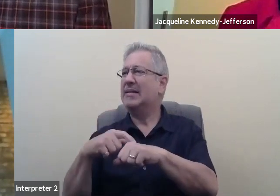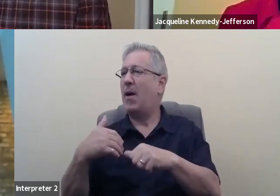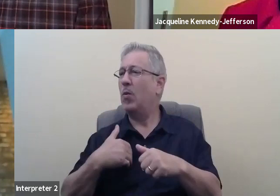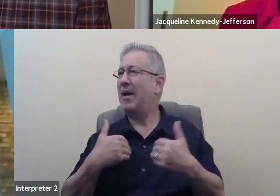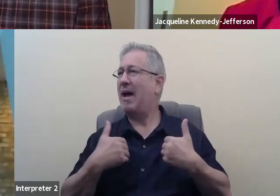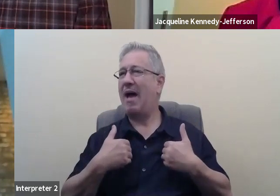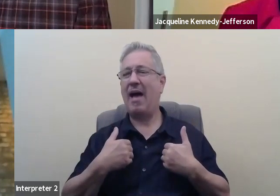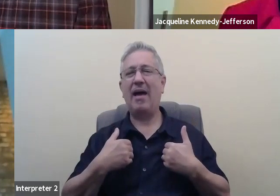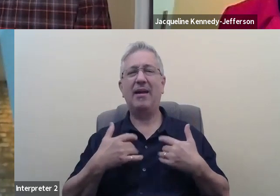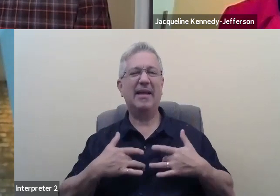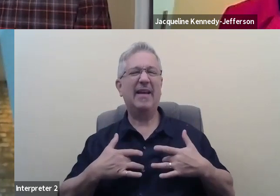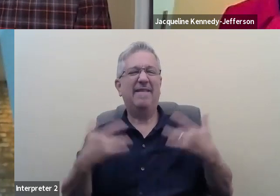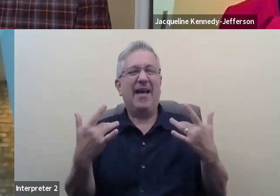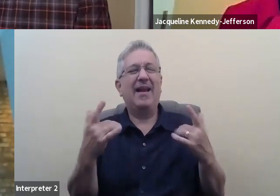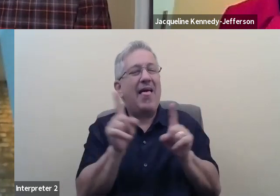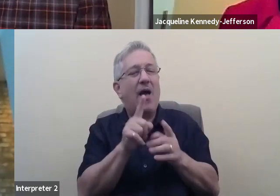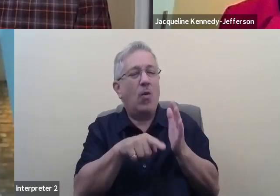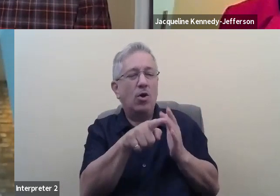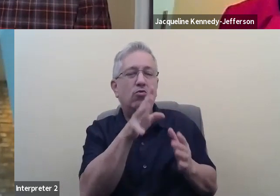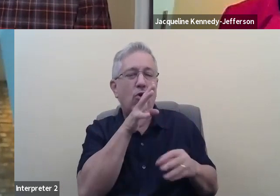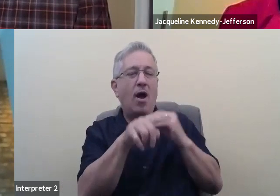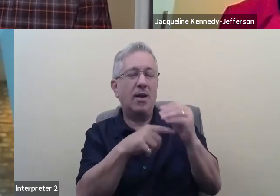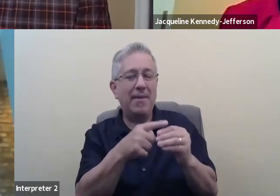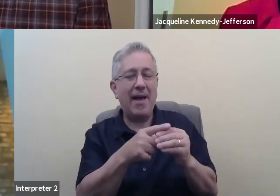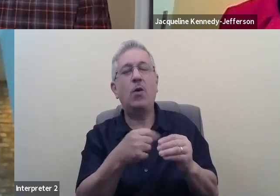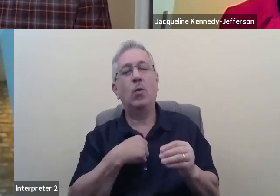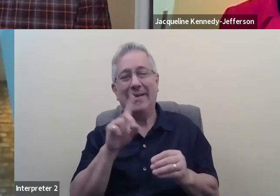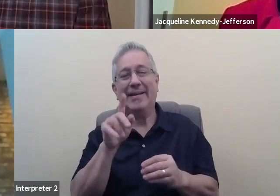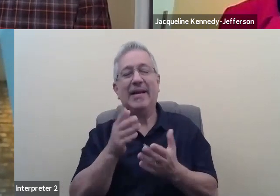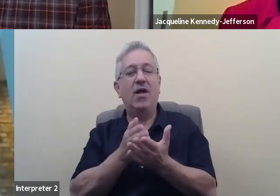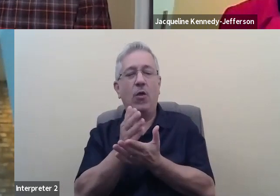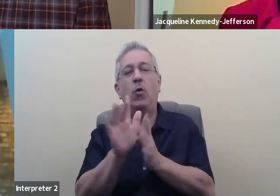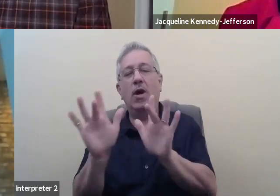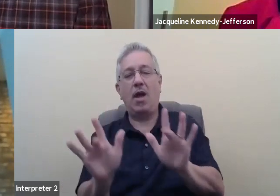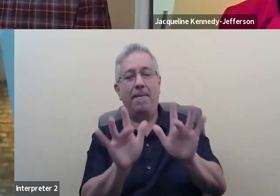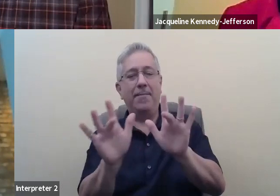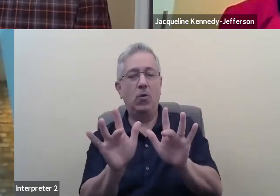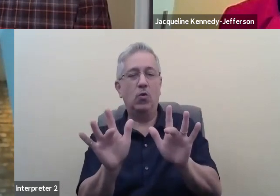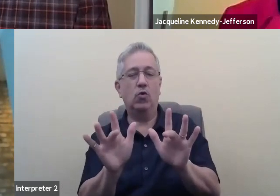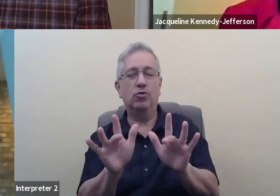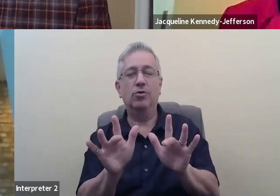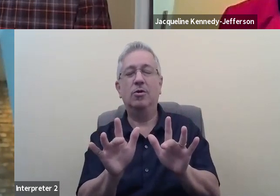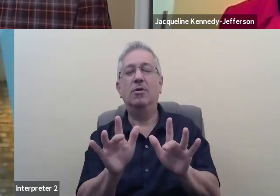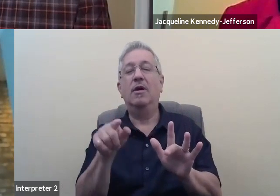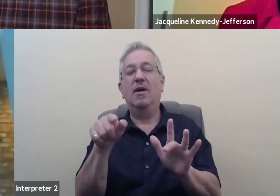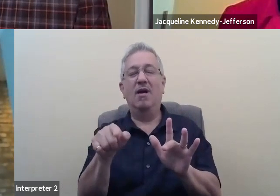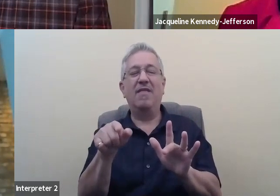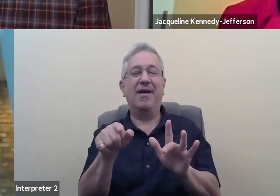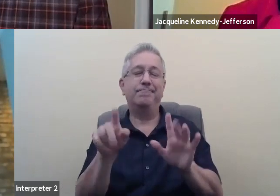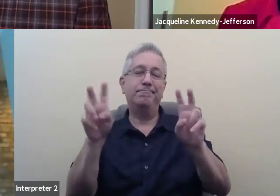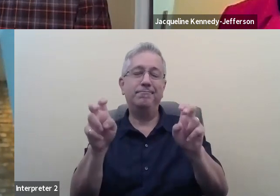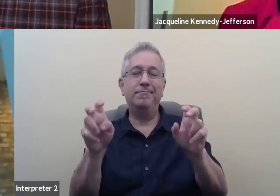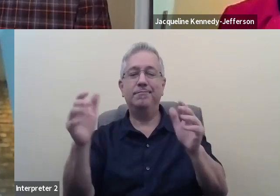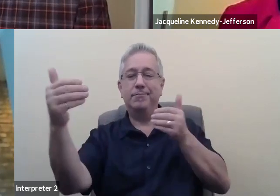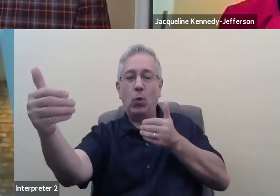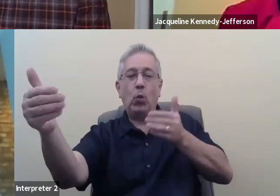similar to what you described, we did some virtual, like a virtual reception, and people got to talk and just see their